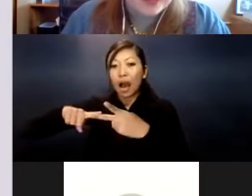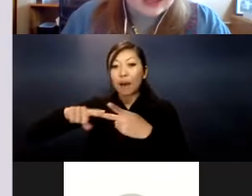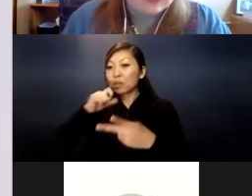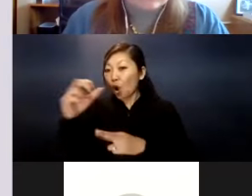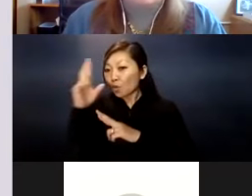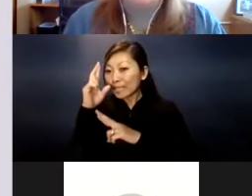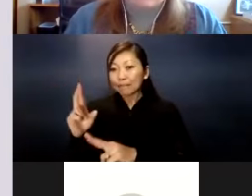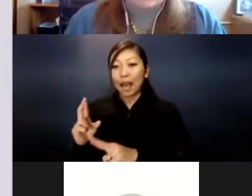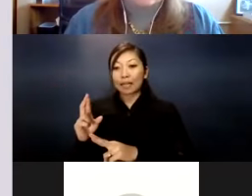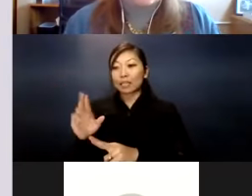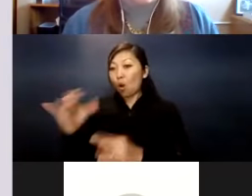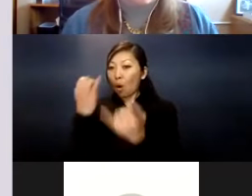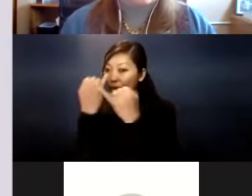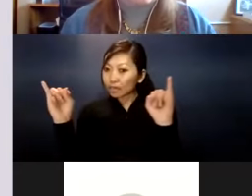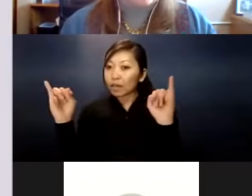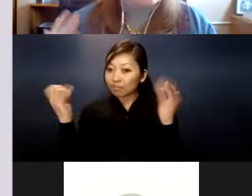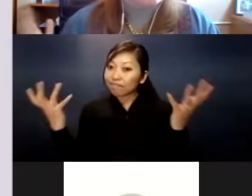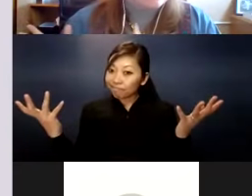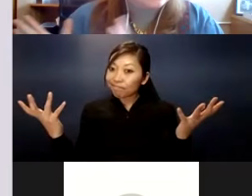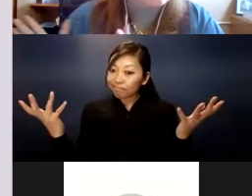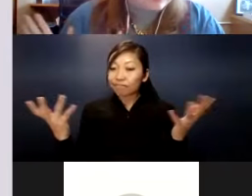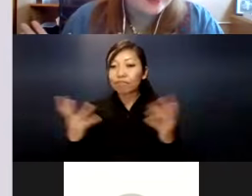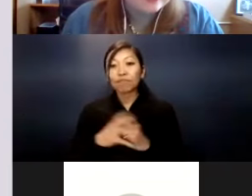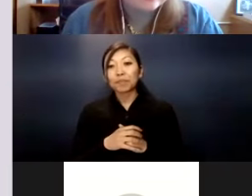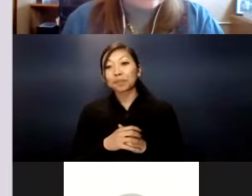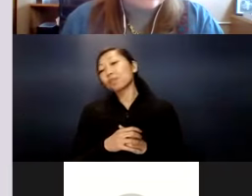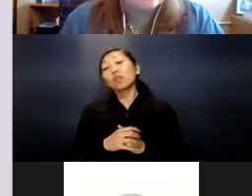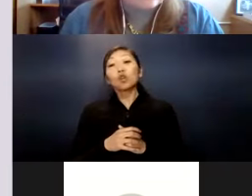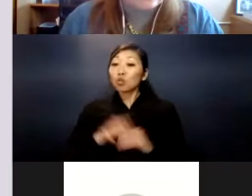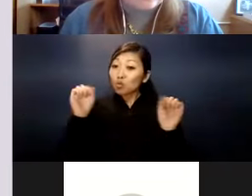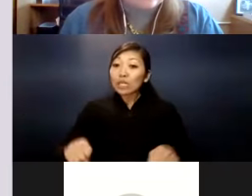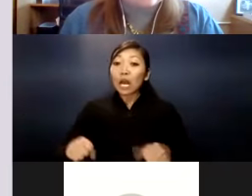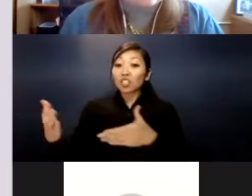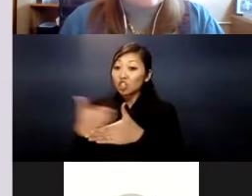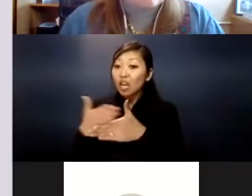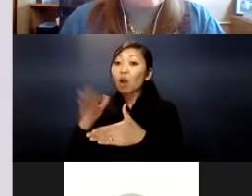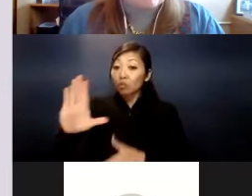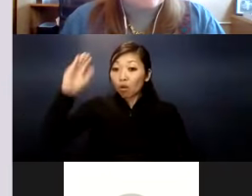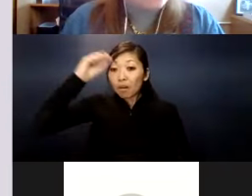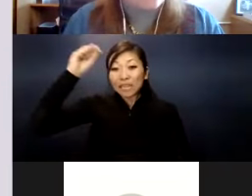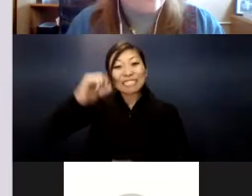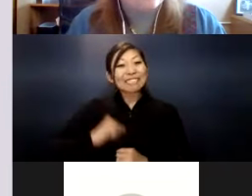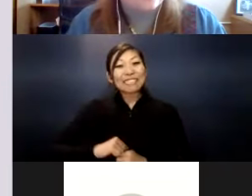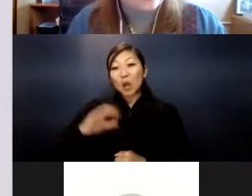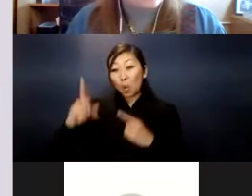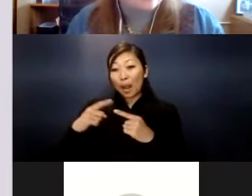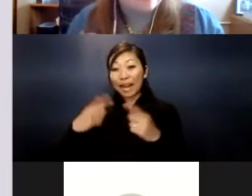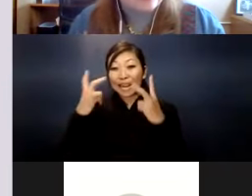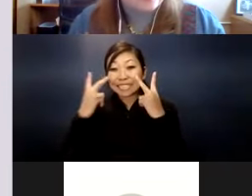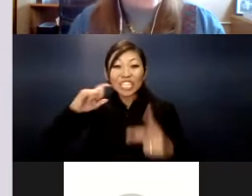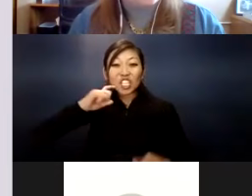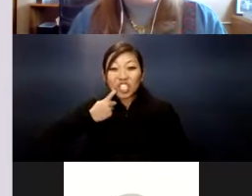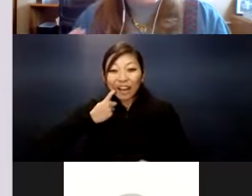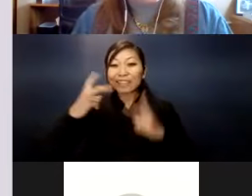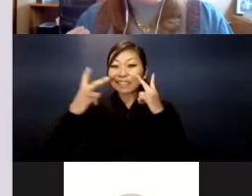my independence. You can be very clear about like what you think and hope that they